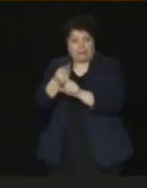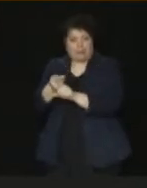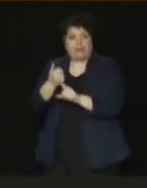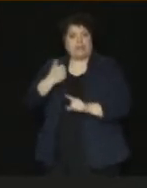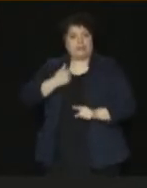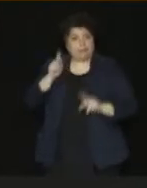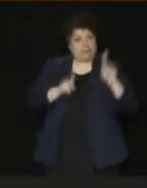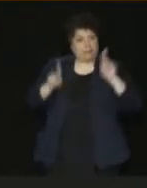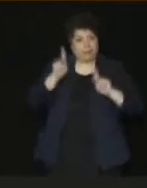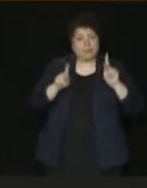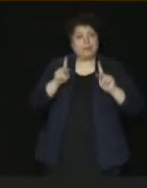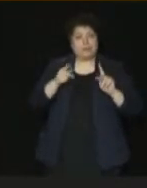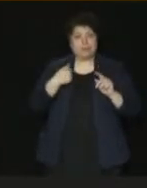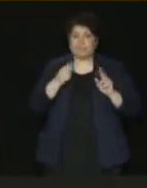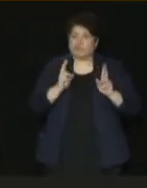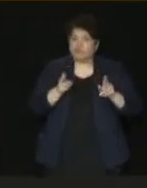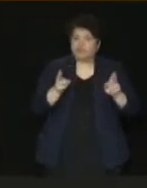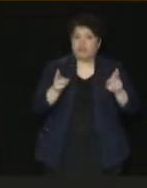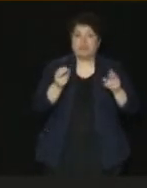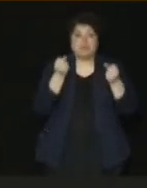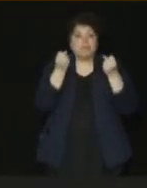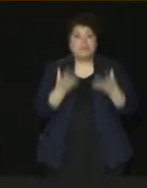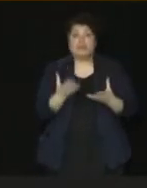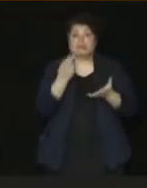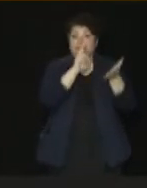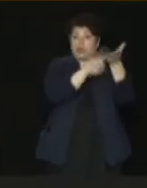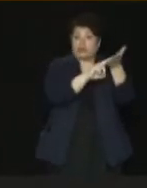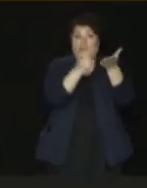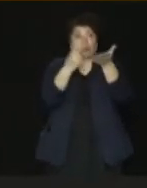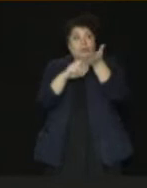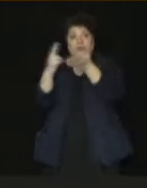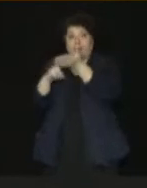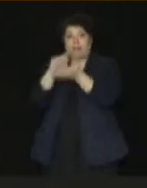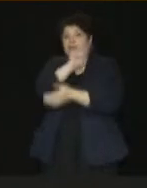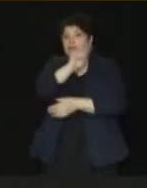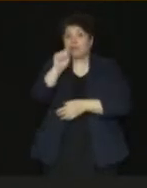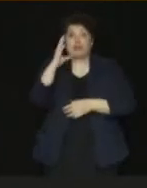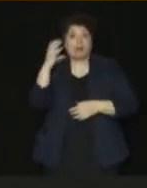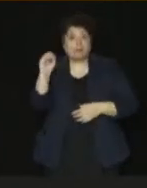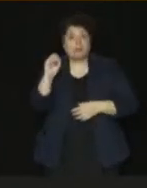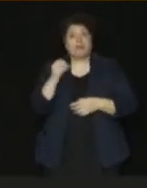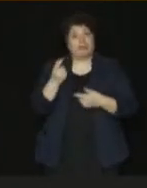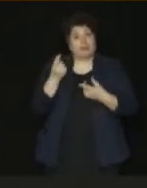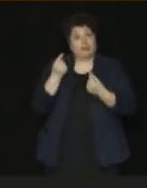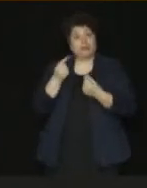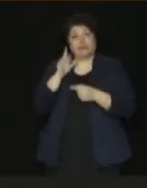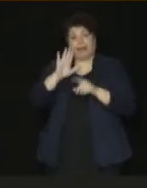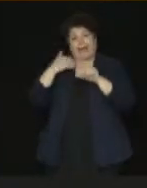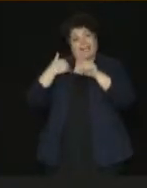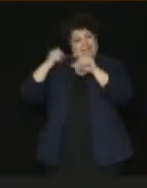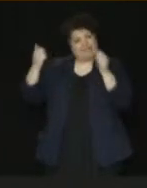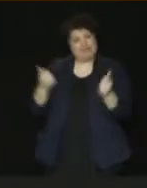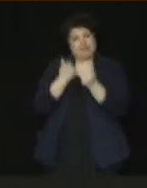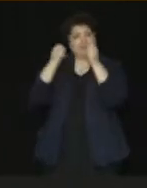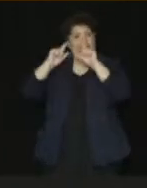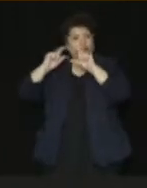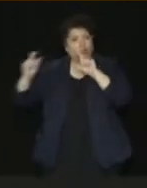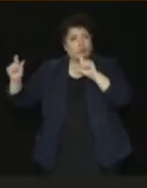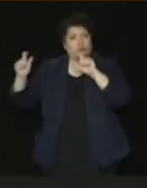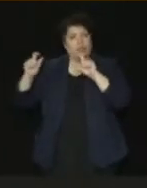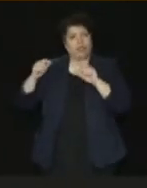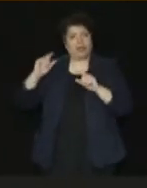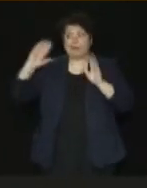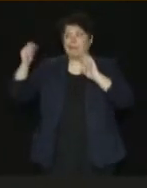as possible. We have signed contracts with many companies for more doses per person than any other country in the world,